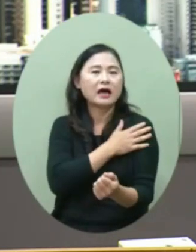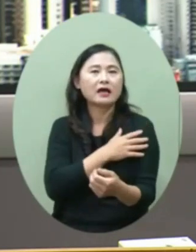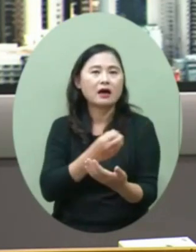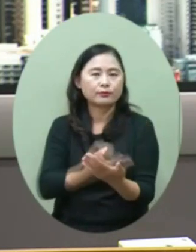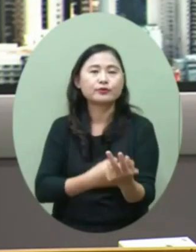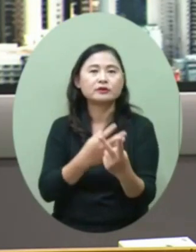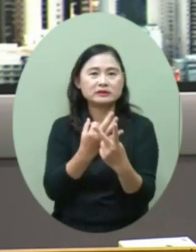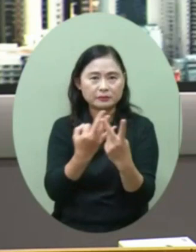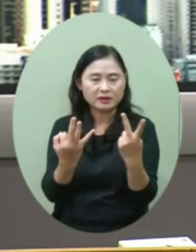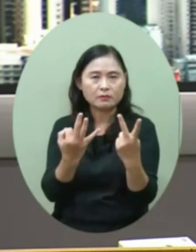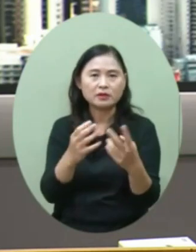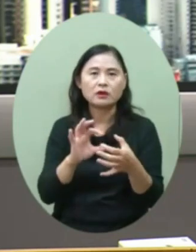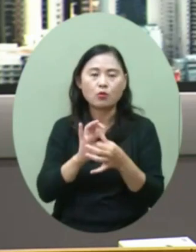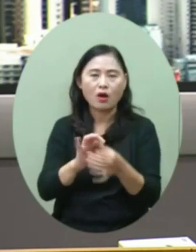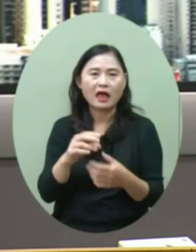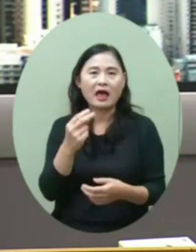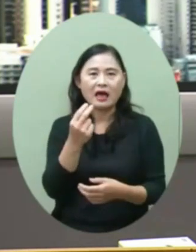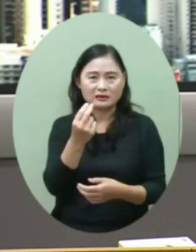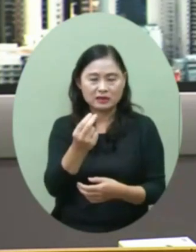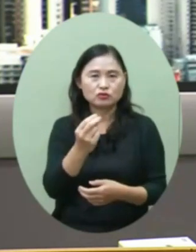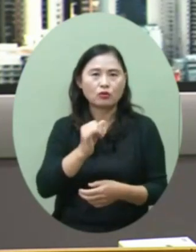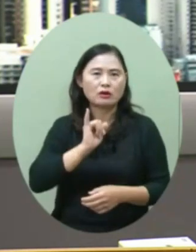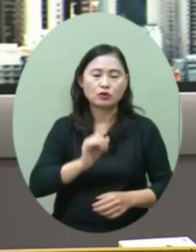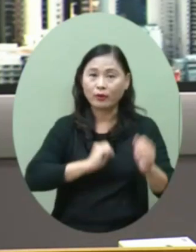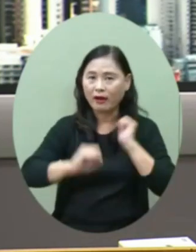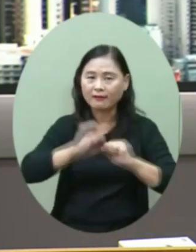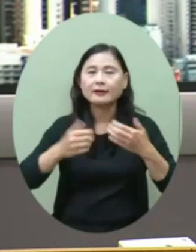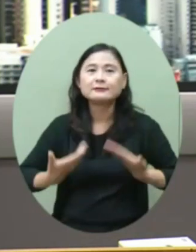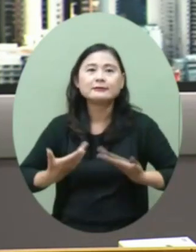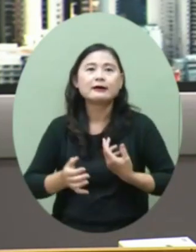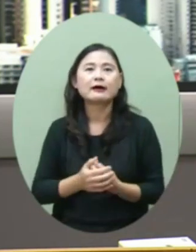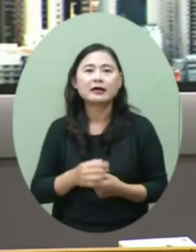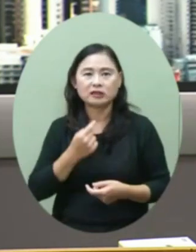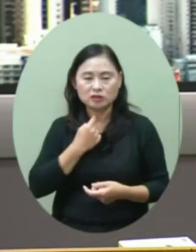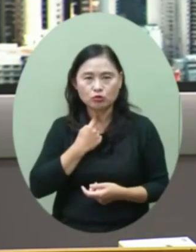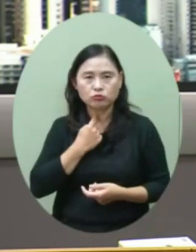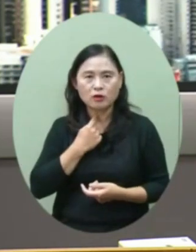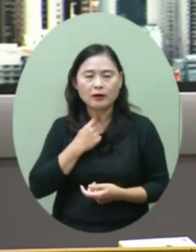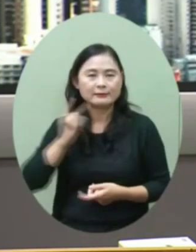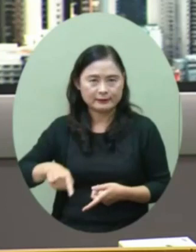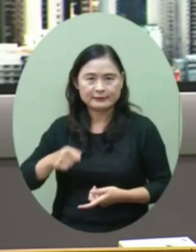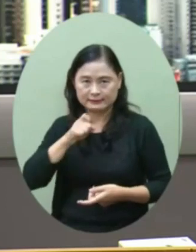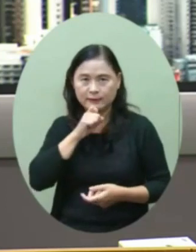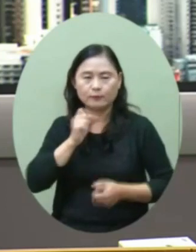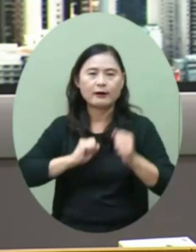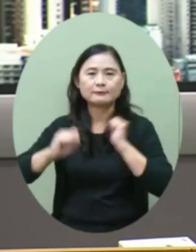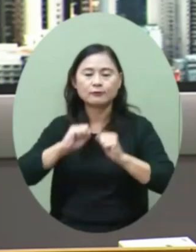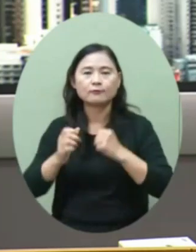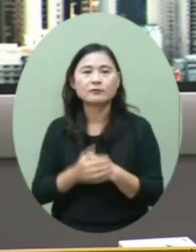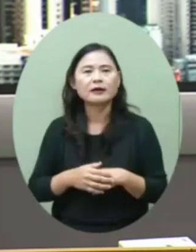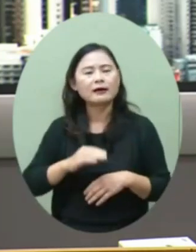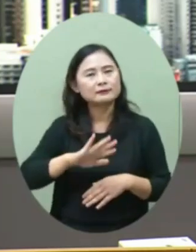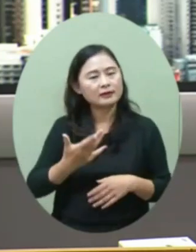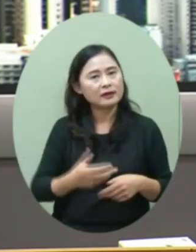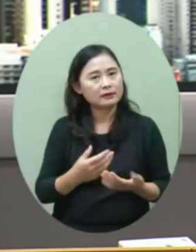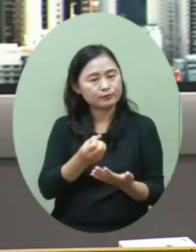this is a time for some resolute action. But Article 23 will continue to be effective. The